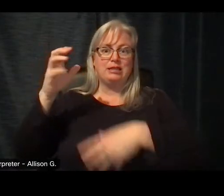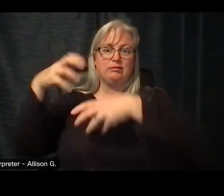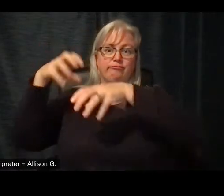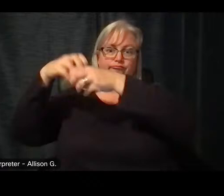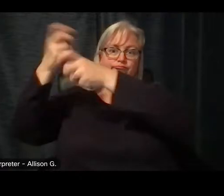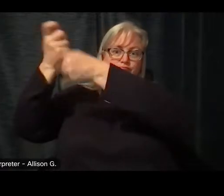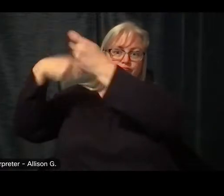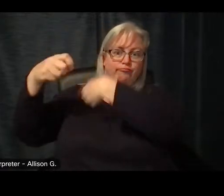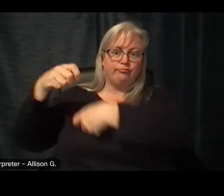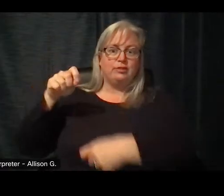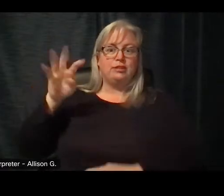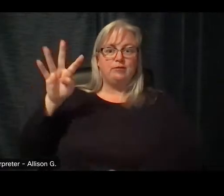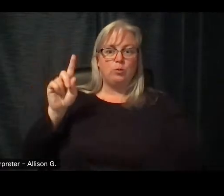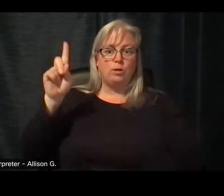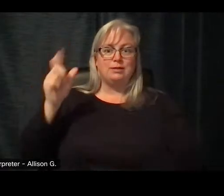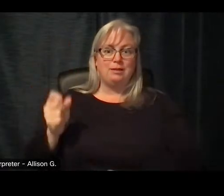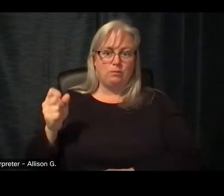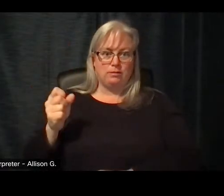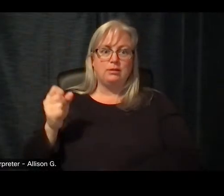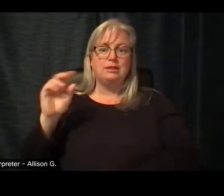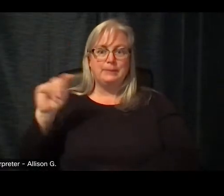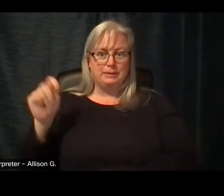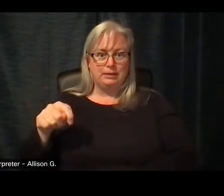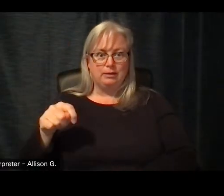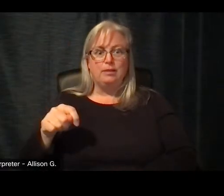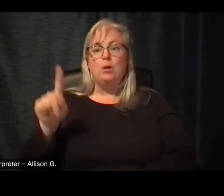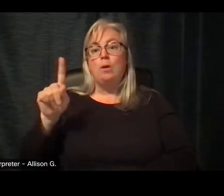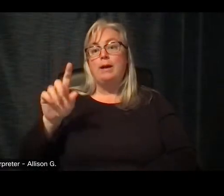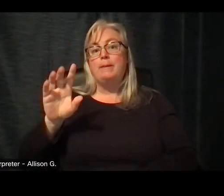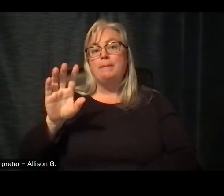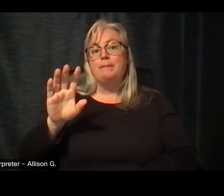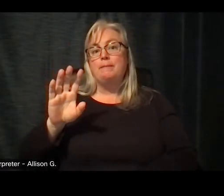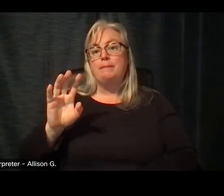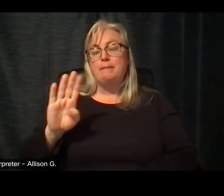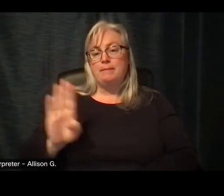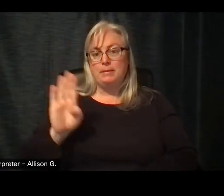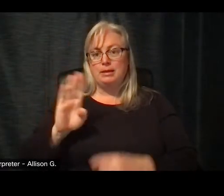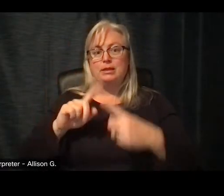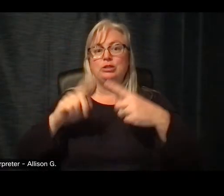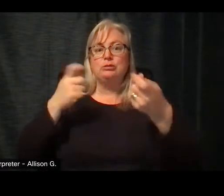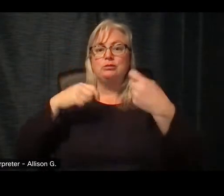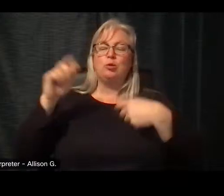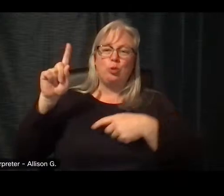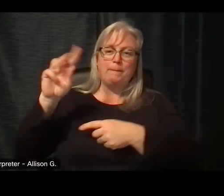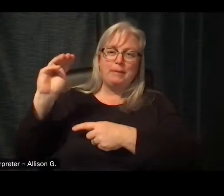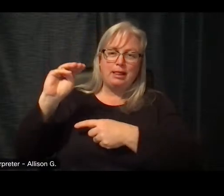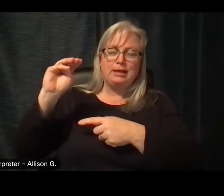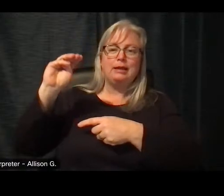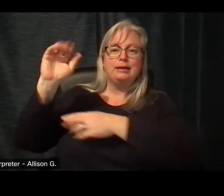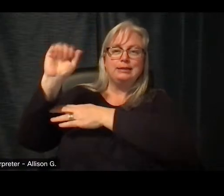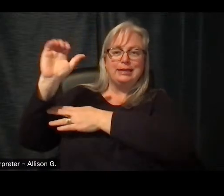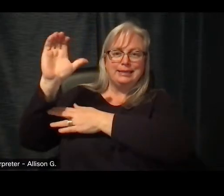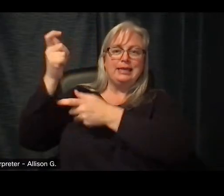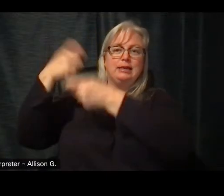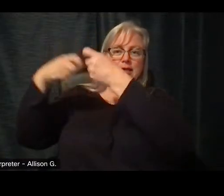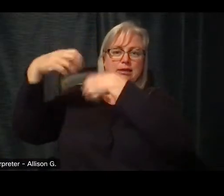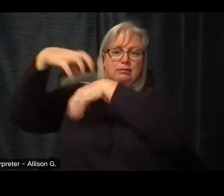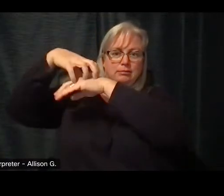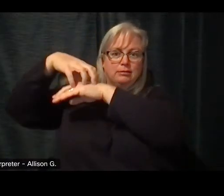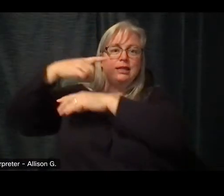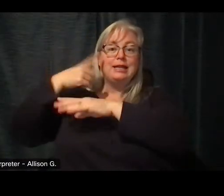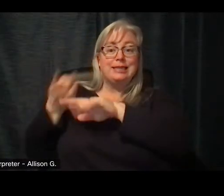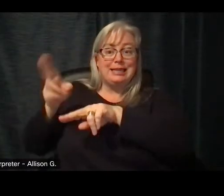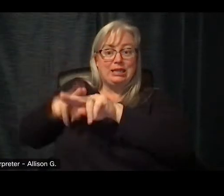Topeka. So this last item, the $1 million to replace some air handlers and VAV units, this is an